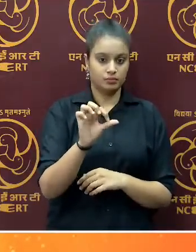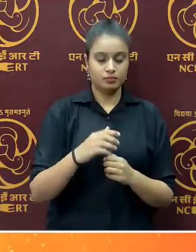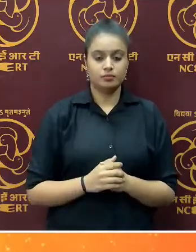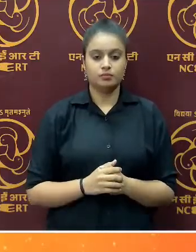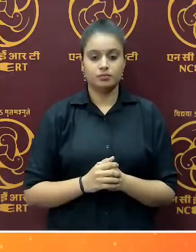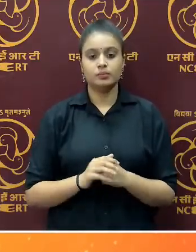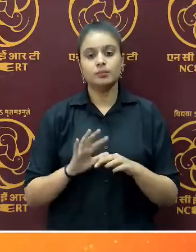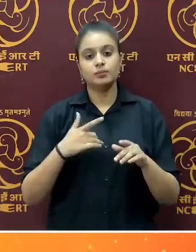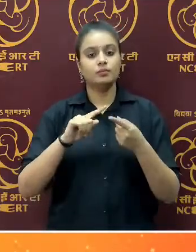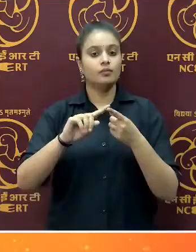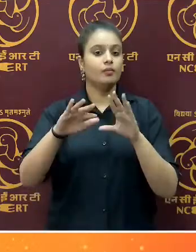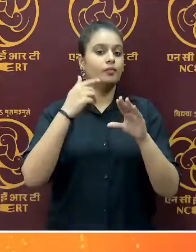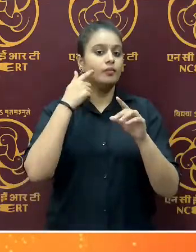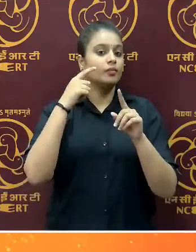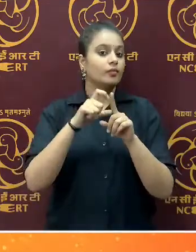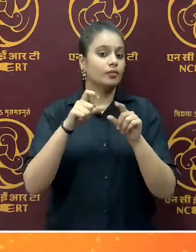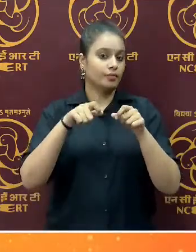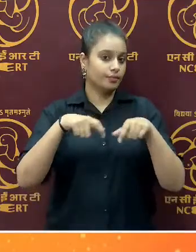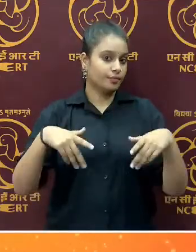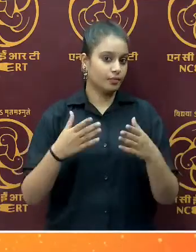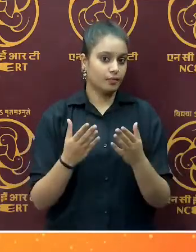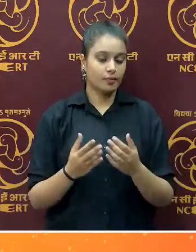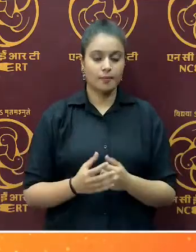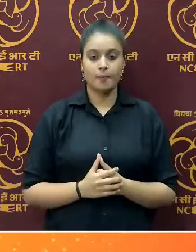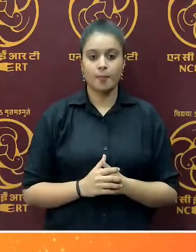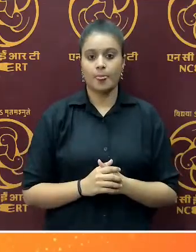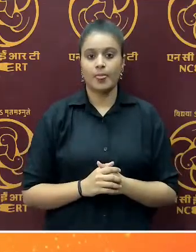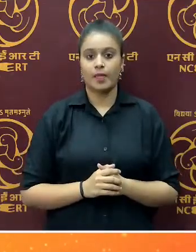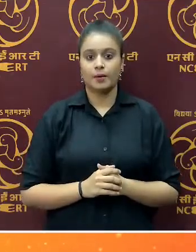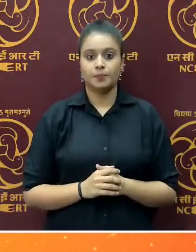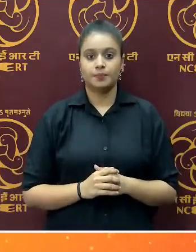8800440559. Our email ID is